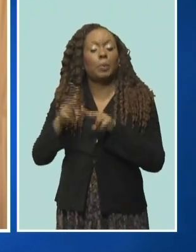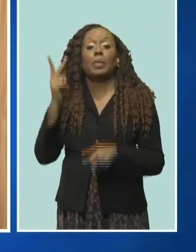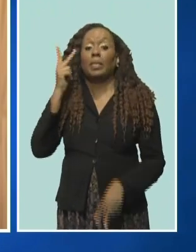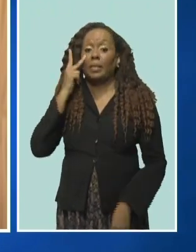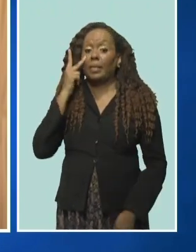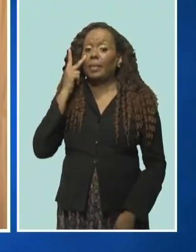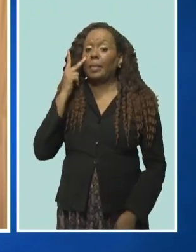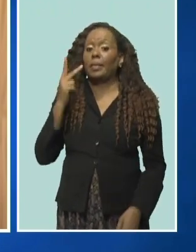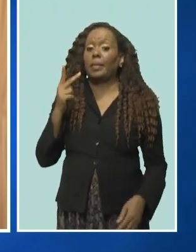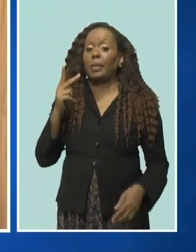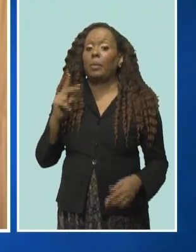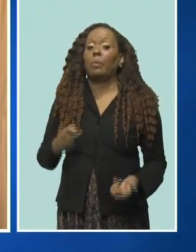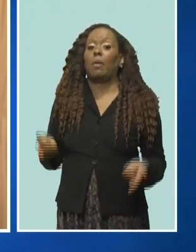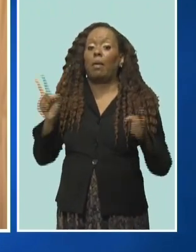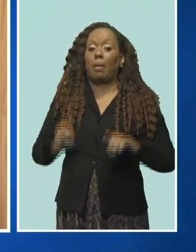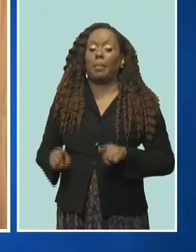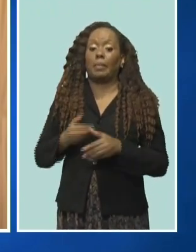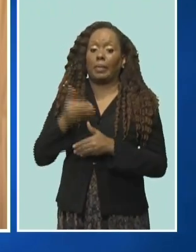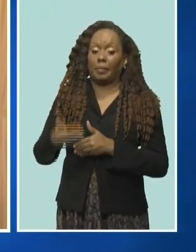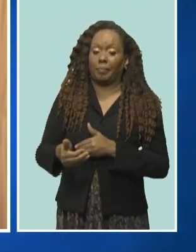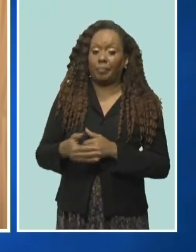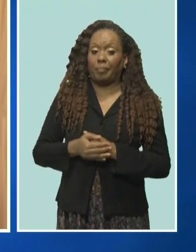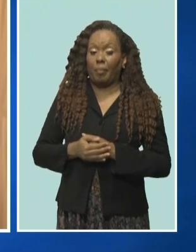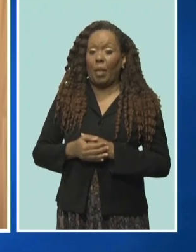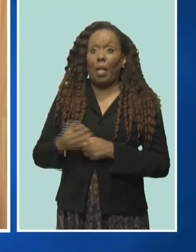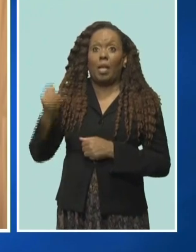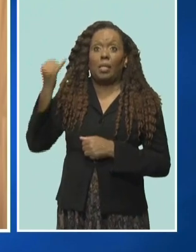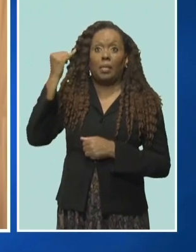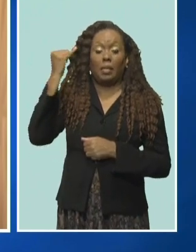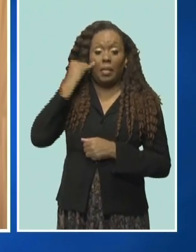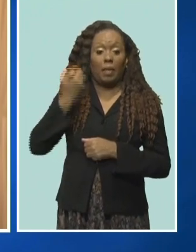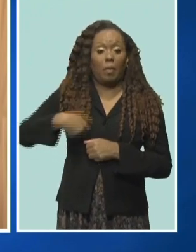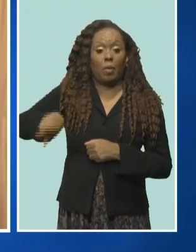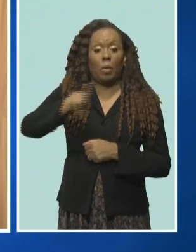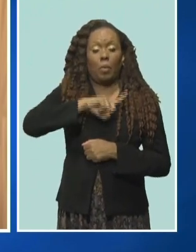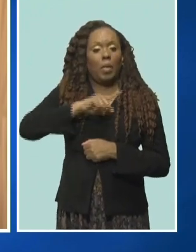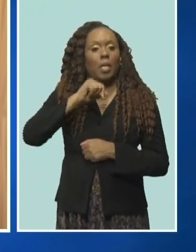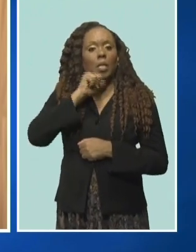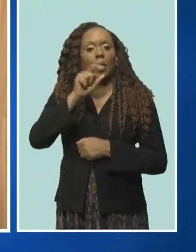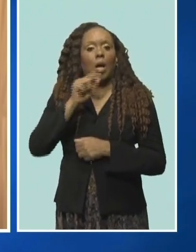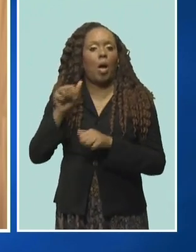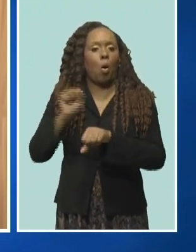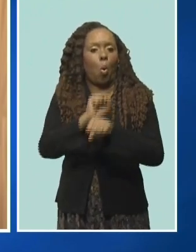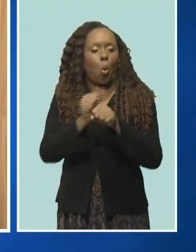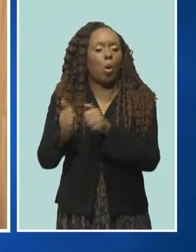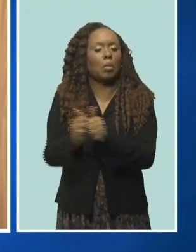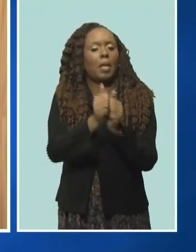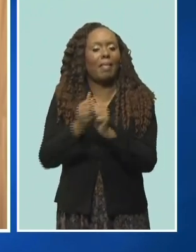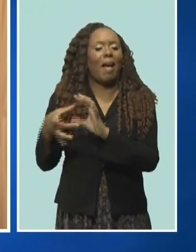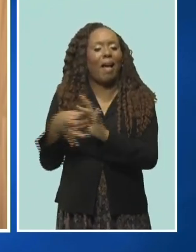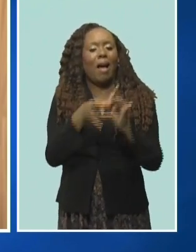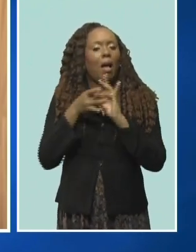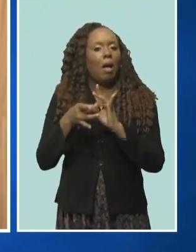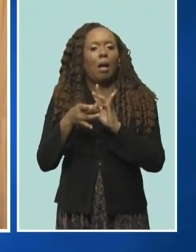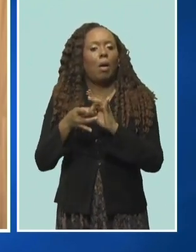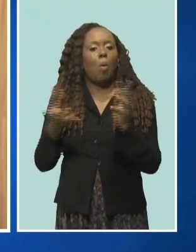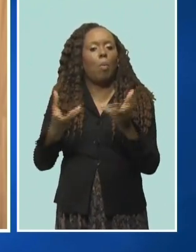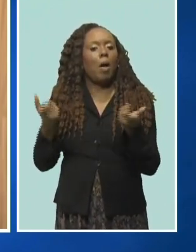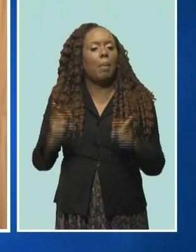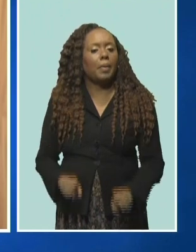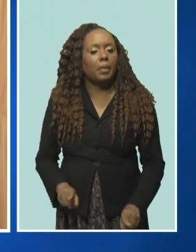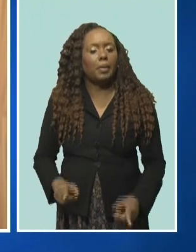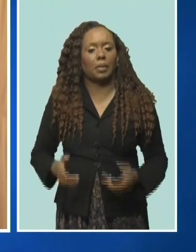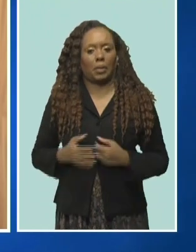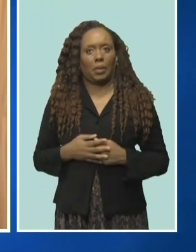will happen, my friends, if we do not commit as a nation to step up. We must remember that we learned as children